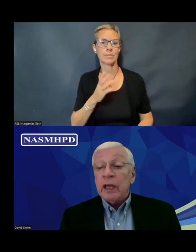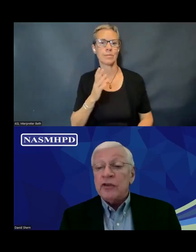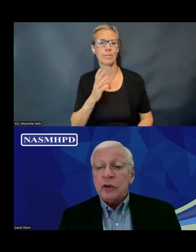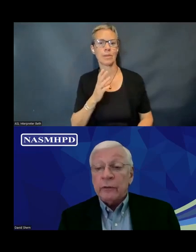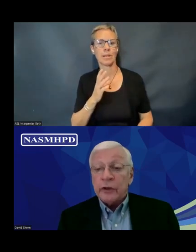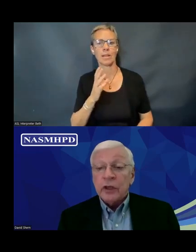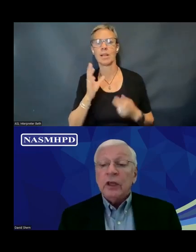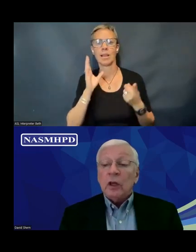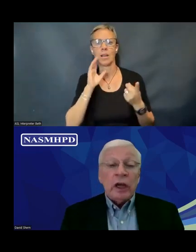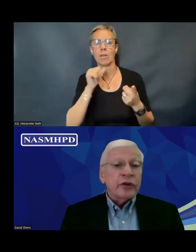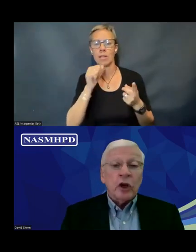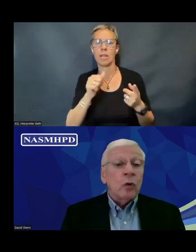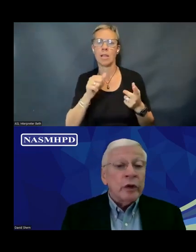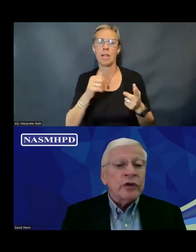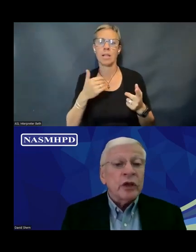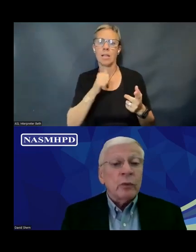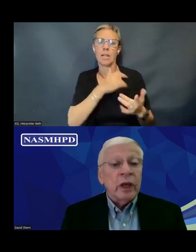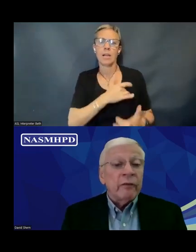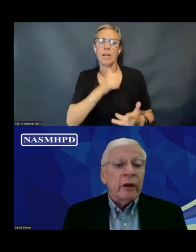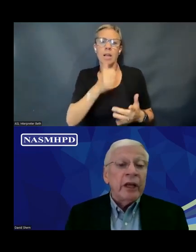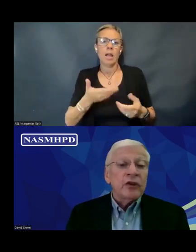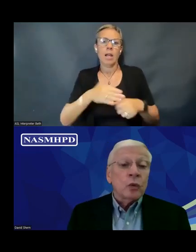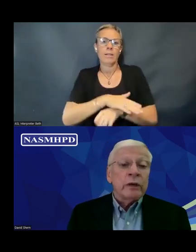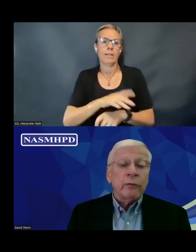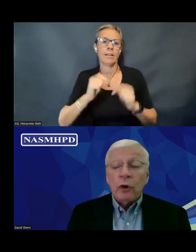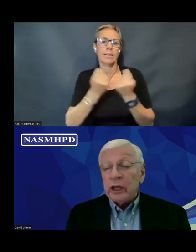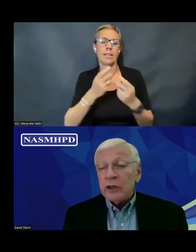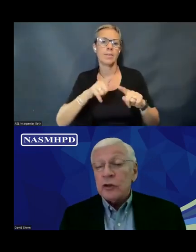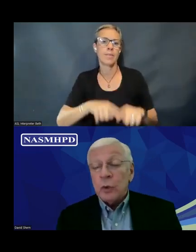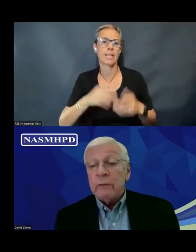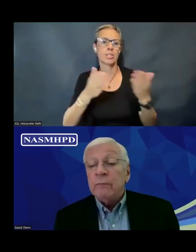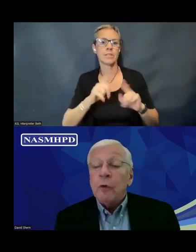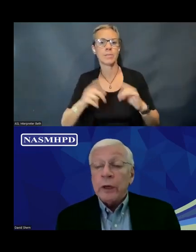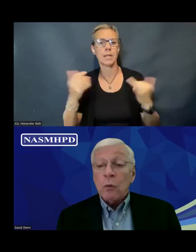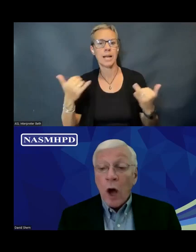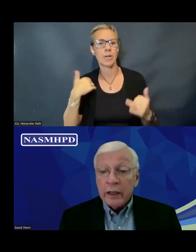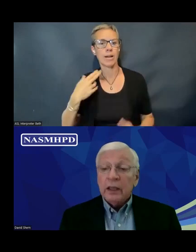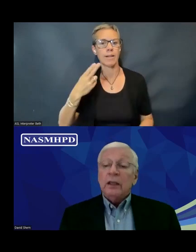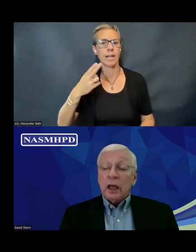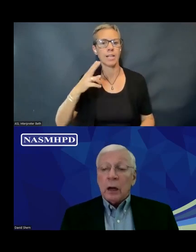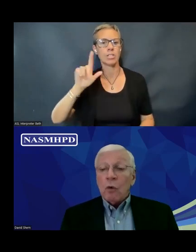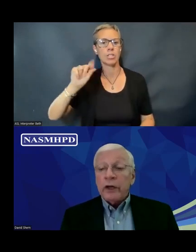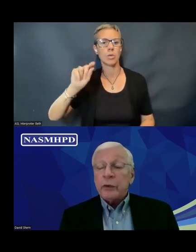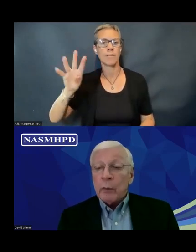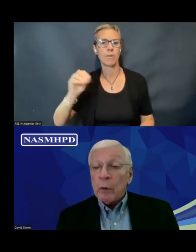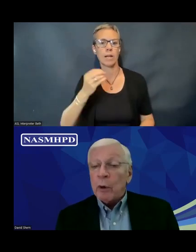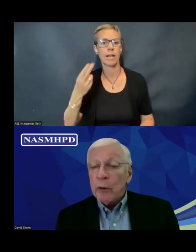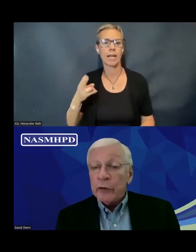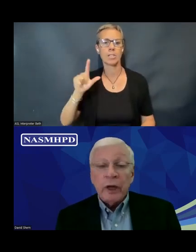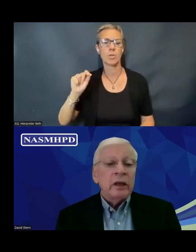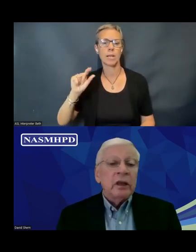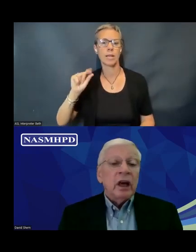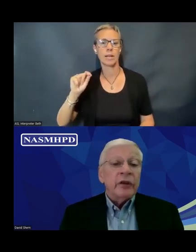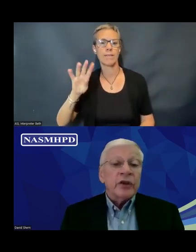the team-based service. And so we can see that we have H2040 and H2041. One is a per